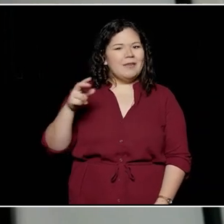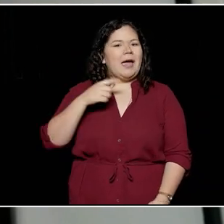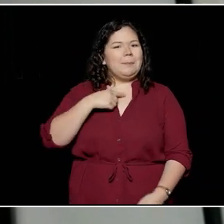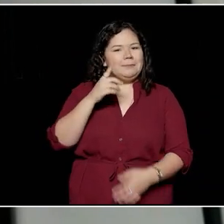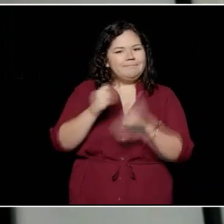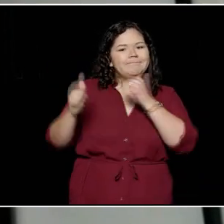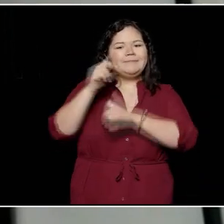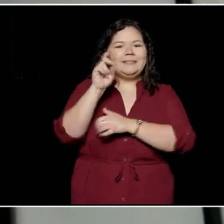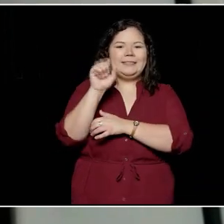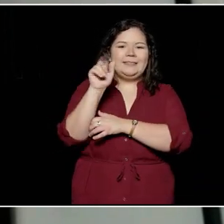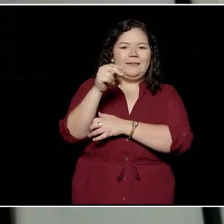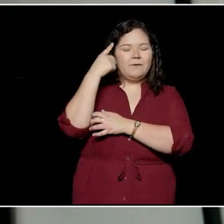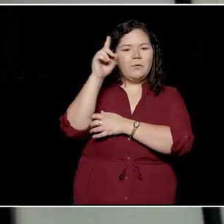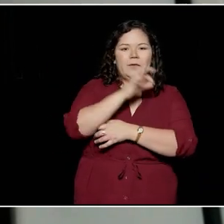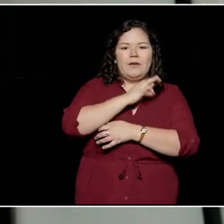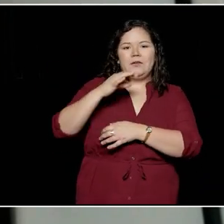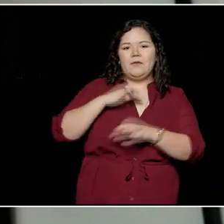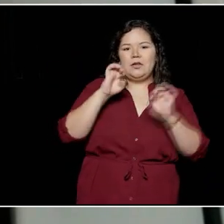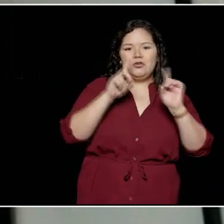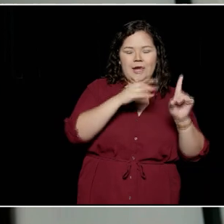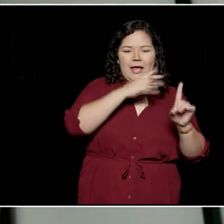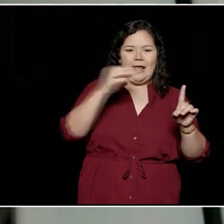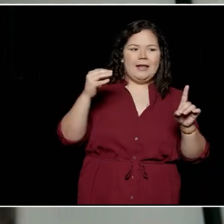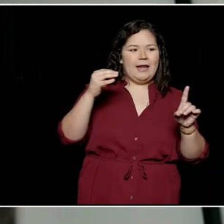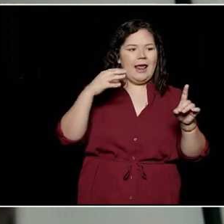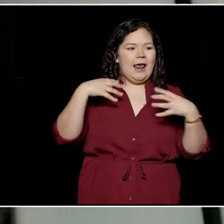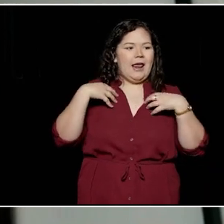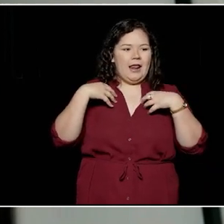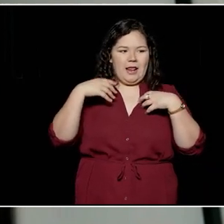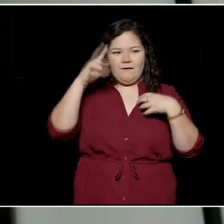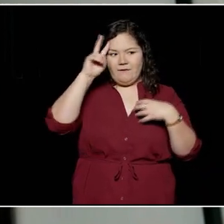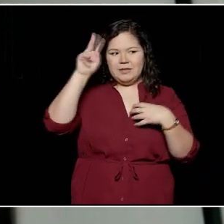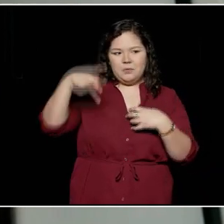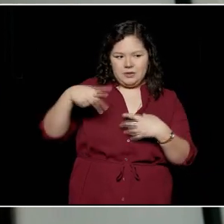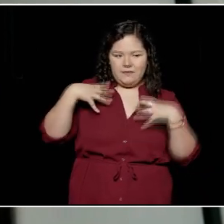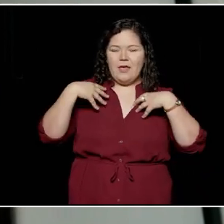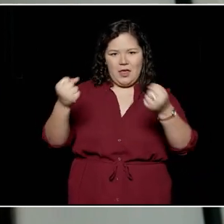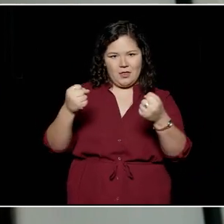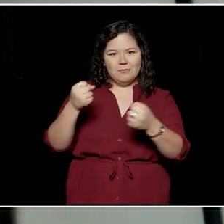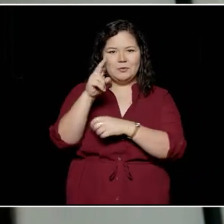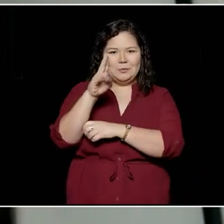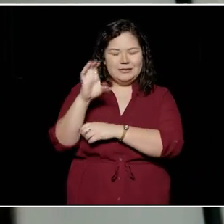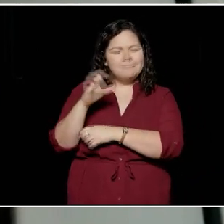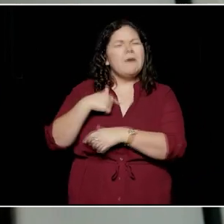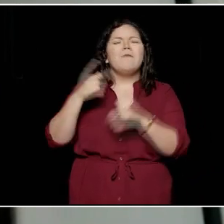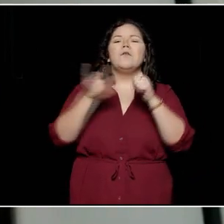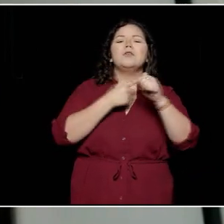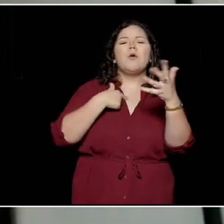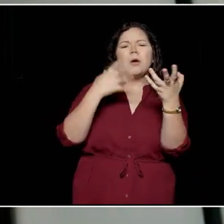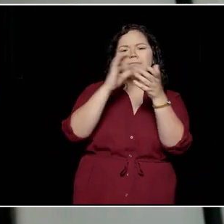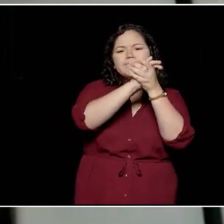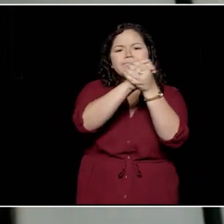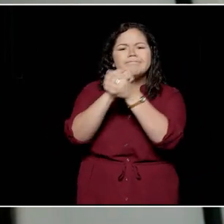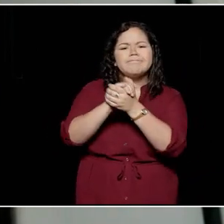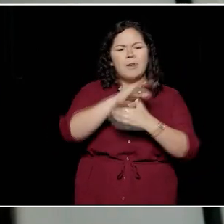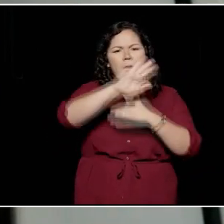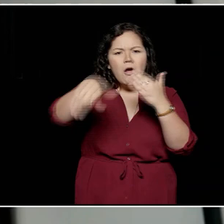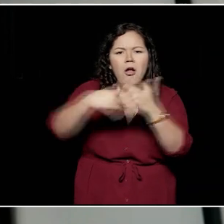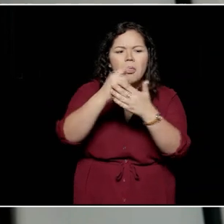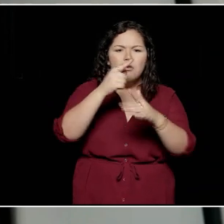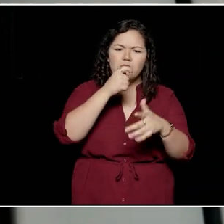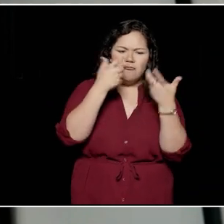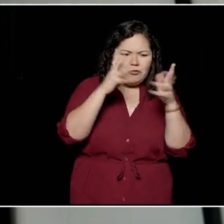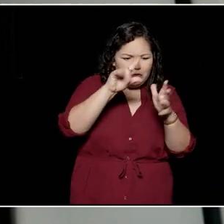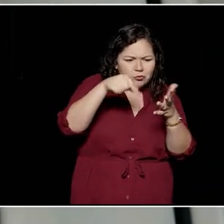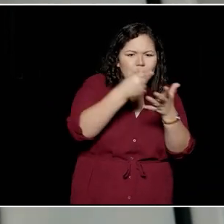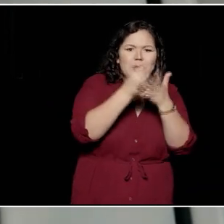Vice President of Health at UBC. First and foremost, I'd like to begin by offering my deepest congratulations to all of our